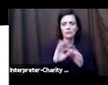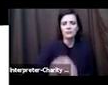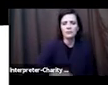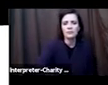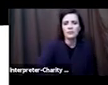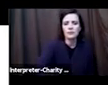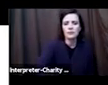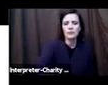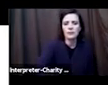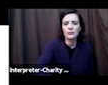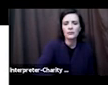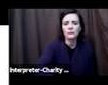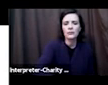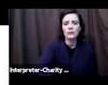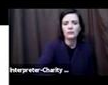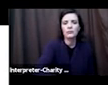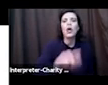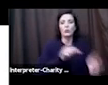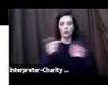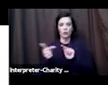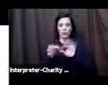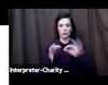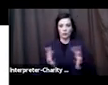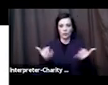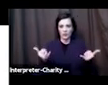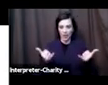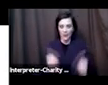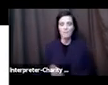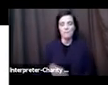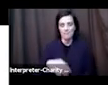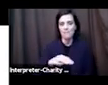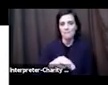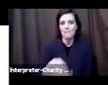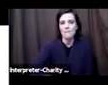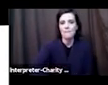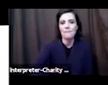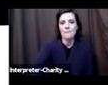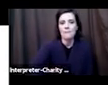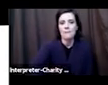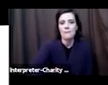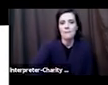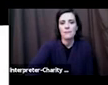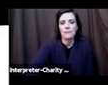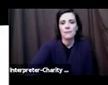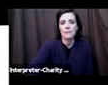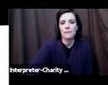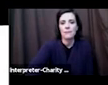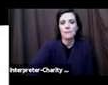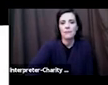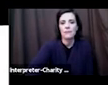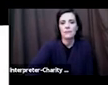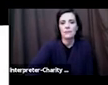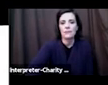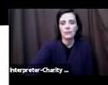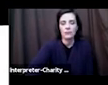What did you say? We're going to switch interpreters. Oh, switch interpreters. Yes. Yeah. Tom should be able to do that.